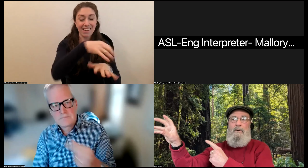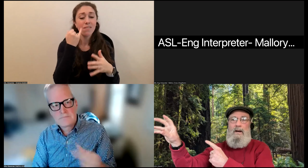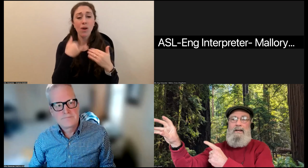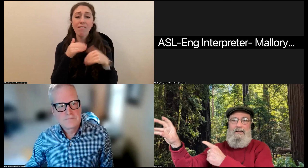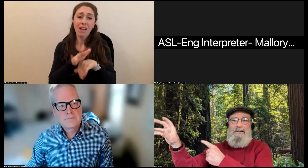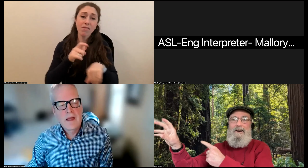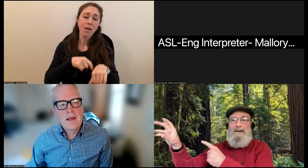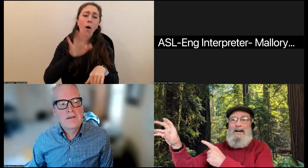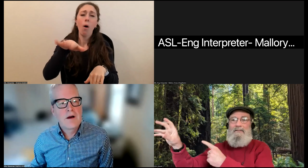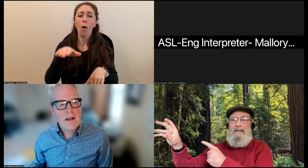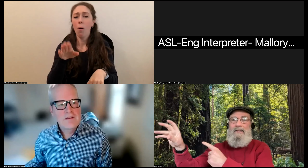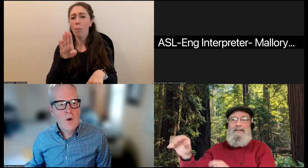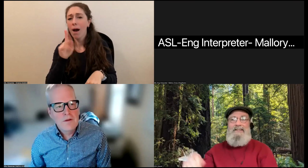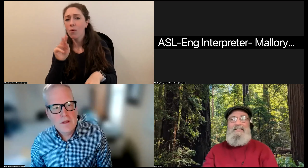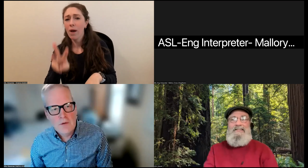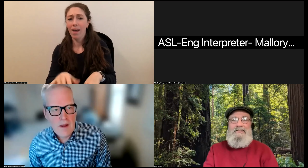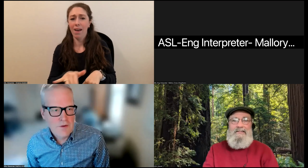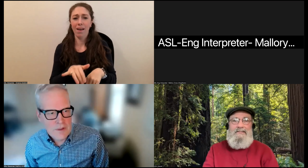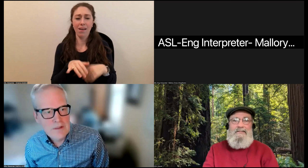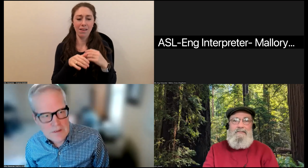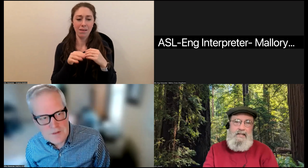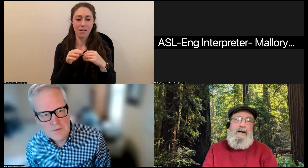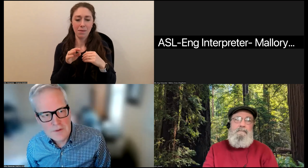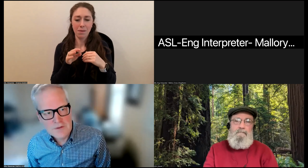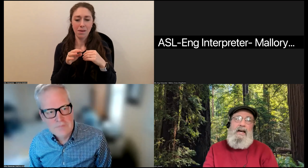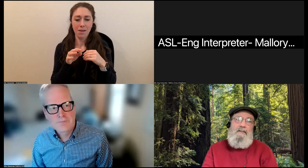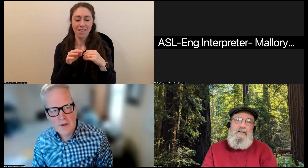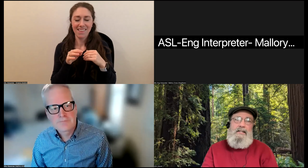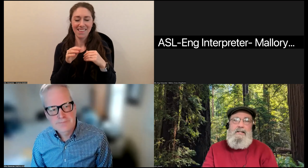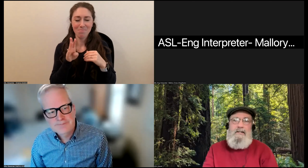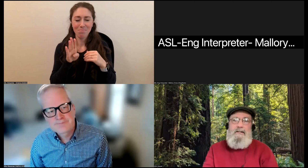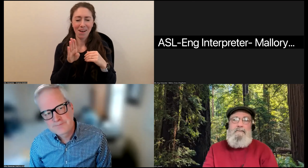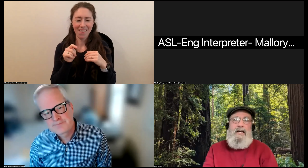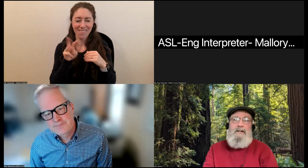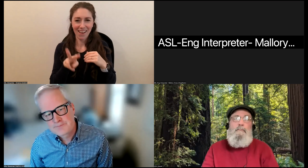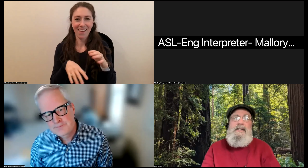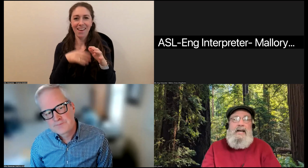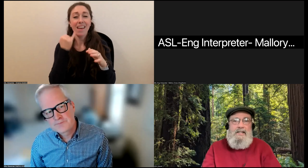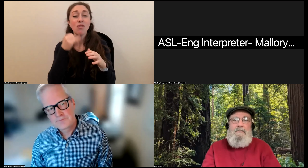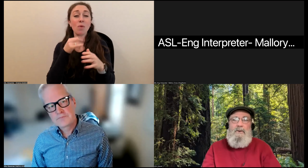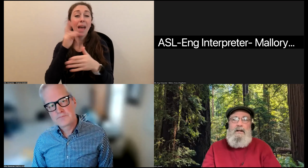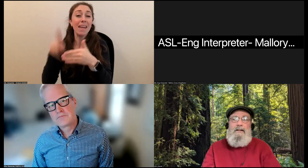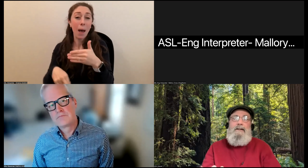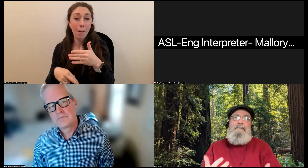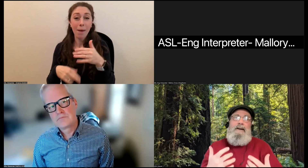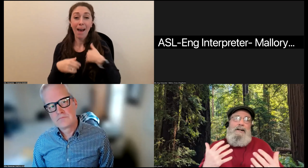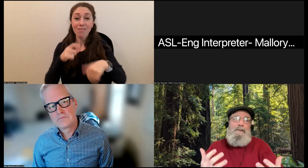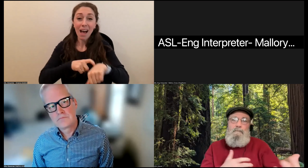by the way, archive. It's a when you get around to it issue. Yeah, nobody's asking for